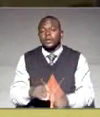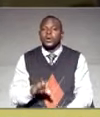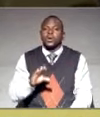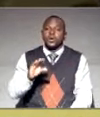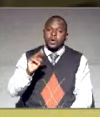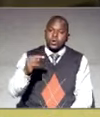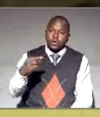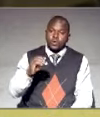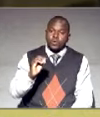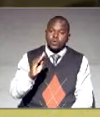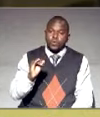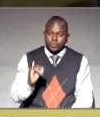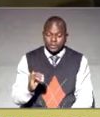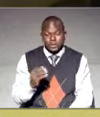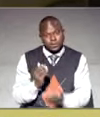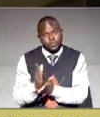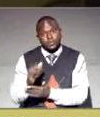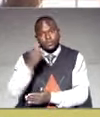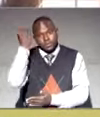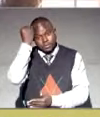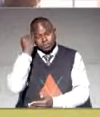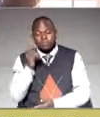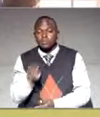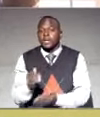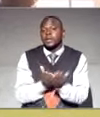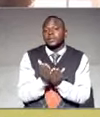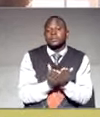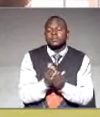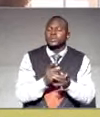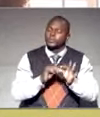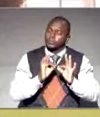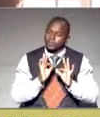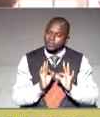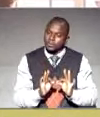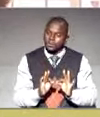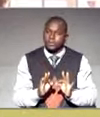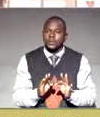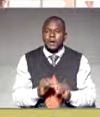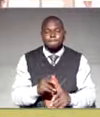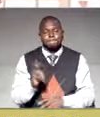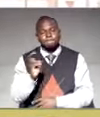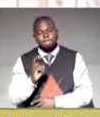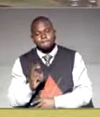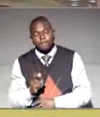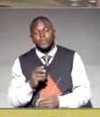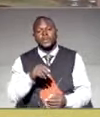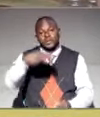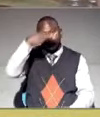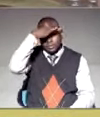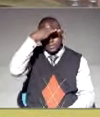Guti said court considered the fact that he has served the country diligently as a detective in Uganda Police